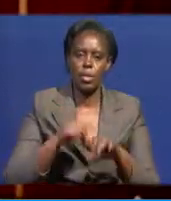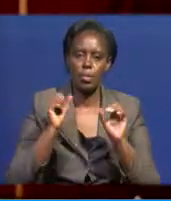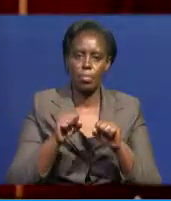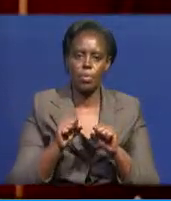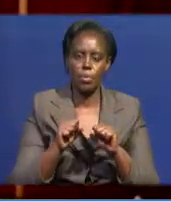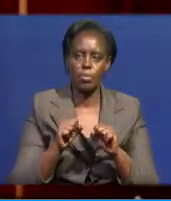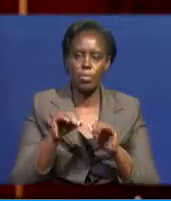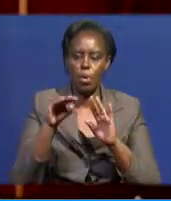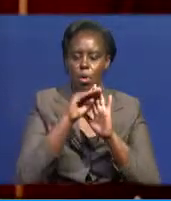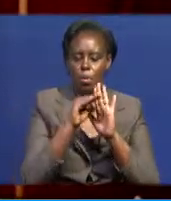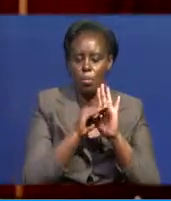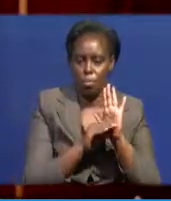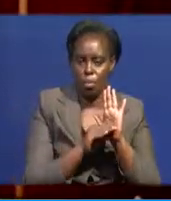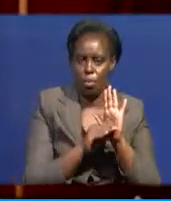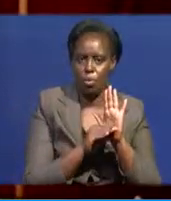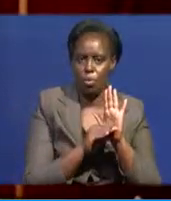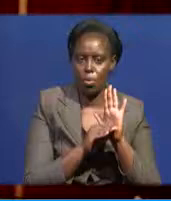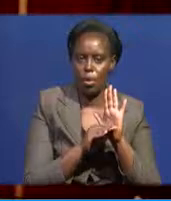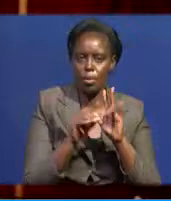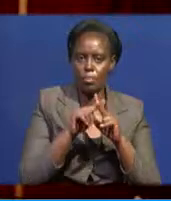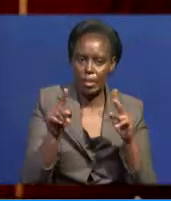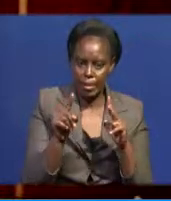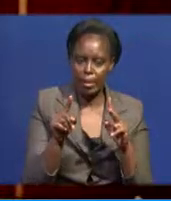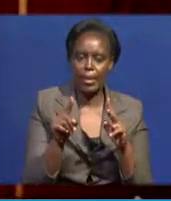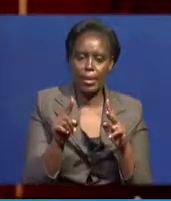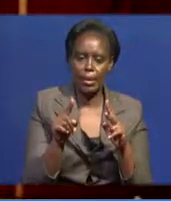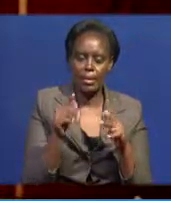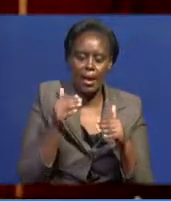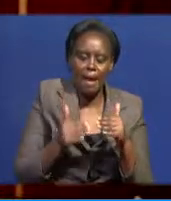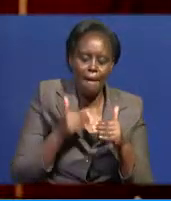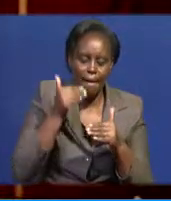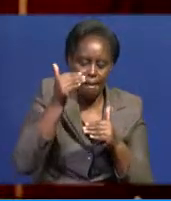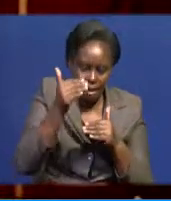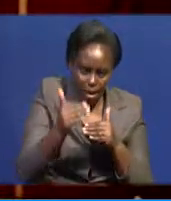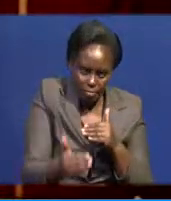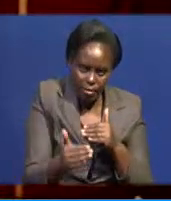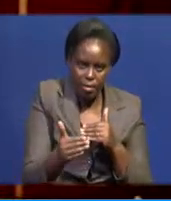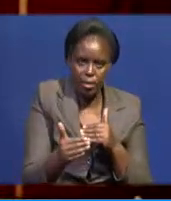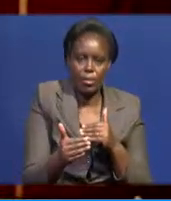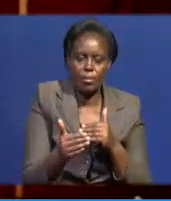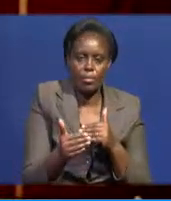pilot program is scheduled thereafter,